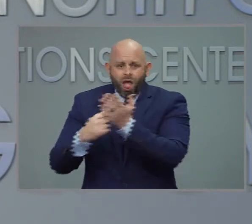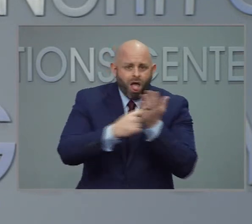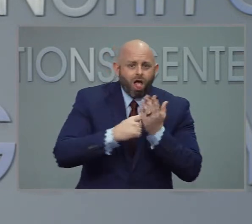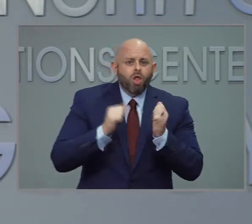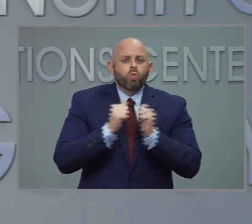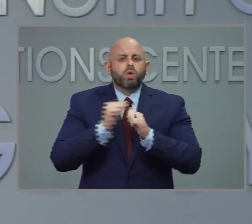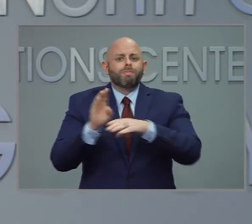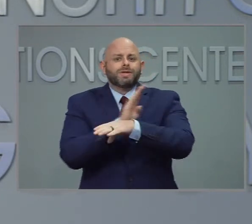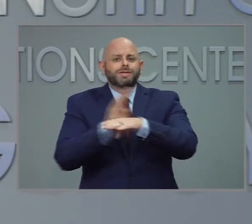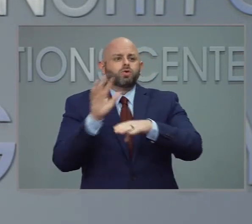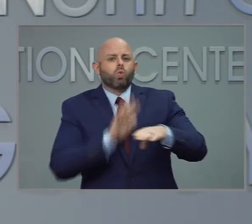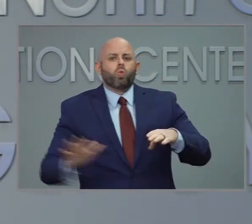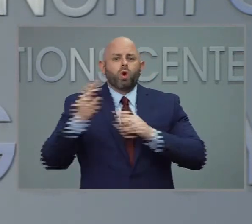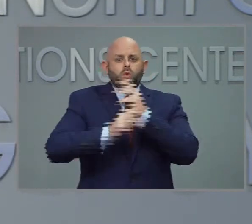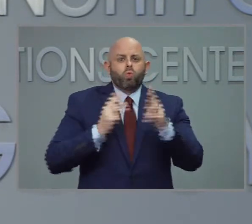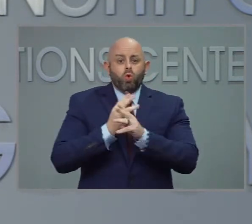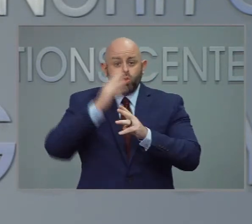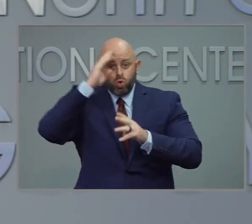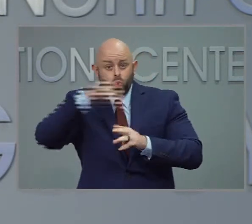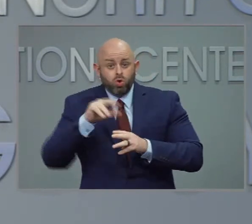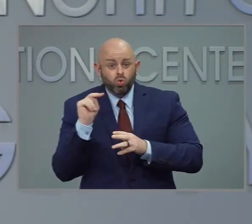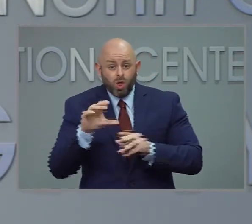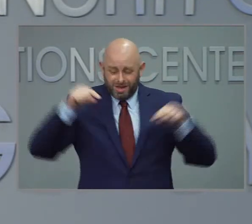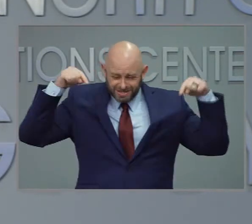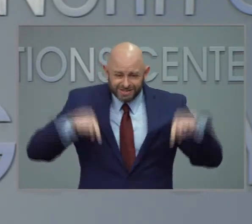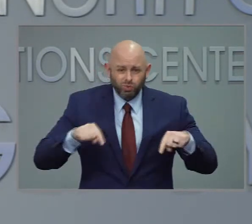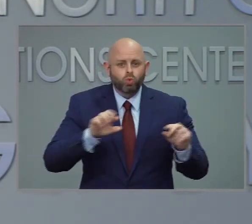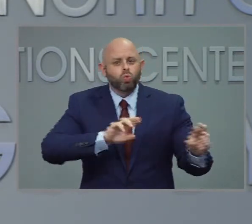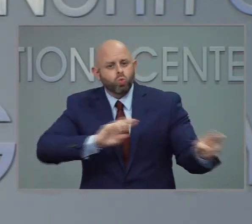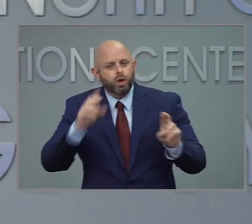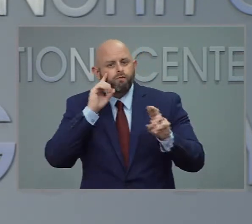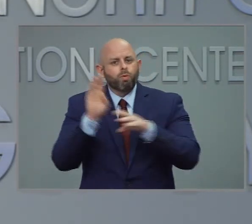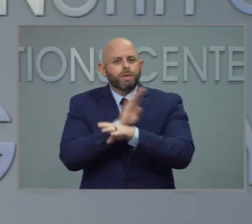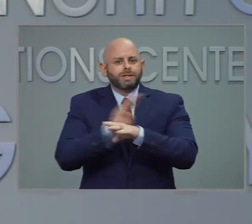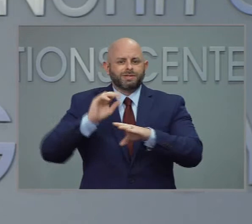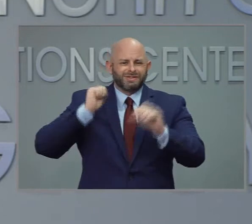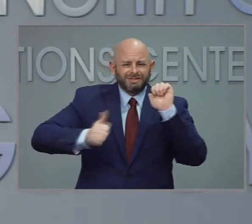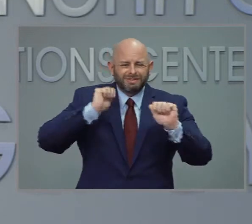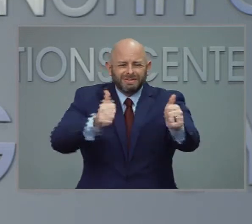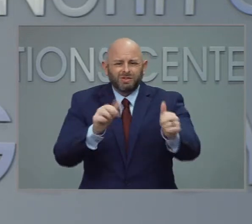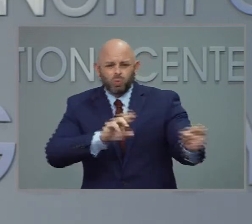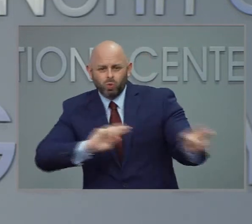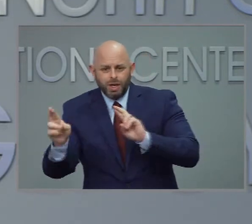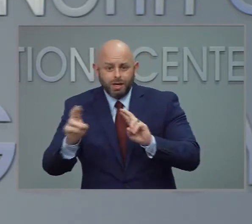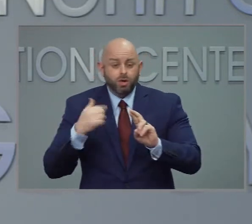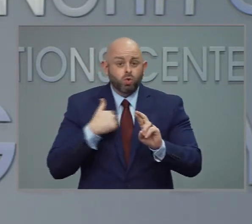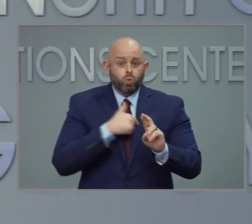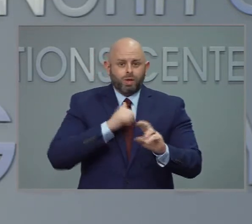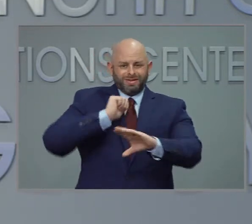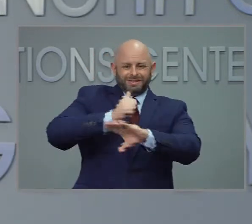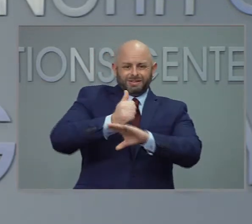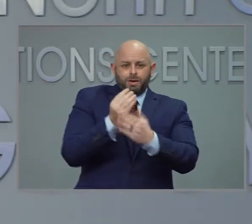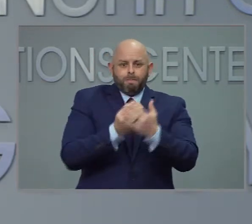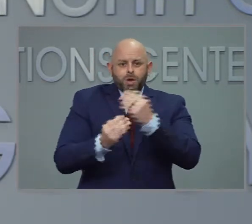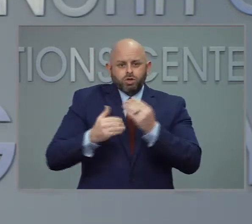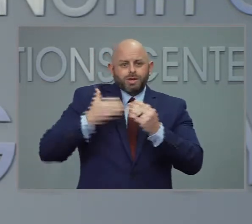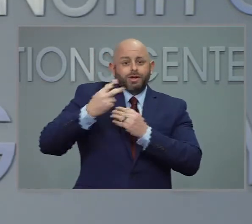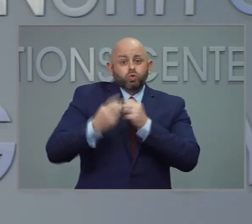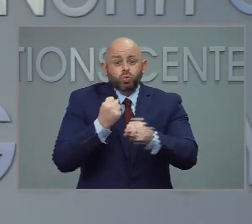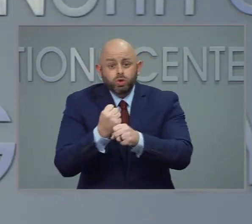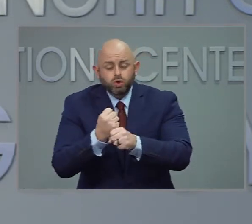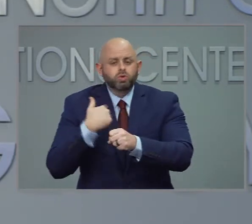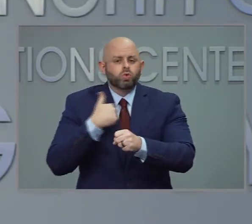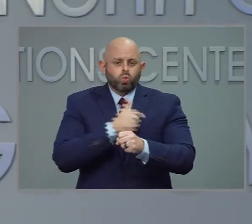Carolina is ready and open for business. This budget sends that signal by encouraging innovation